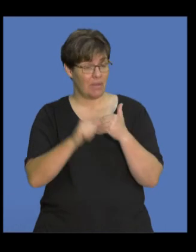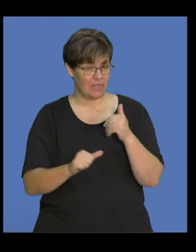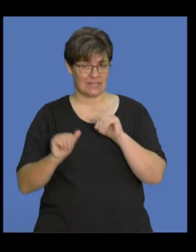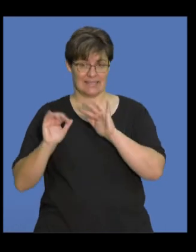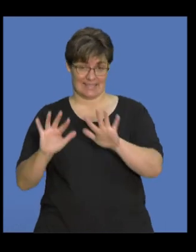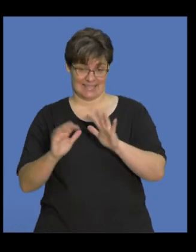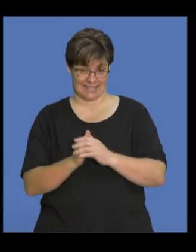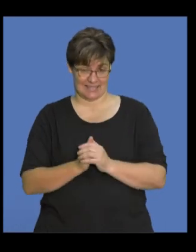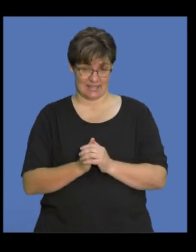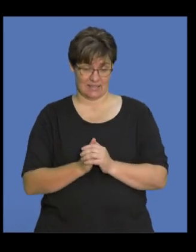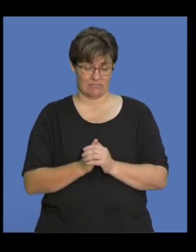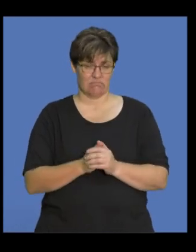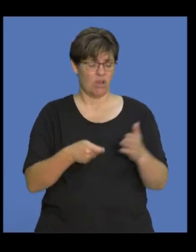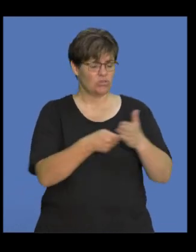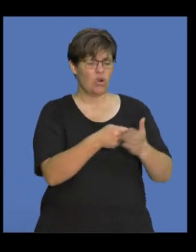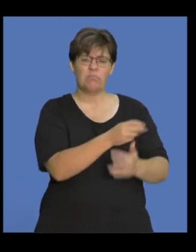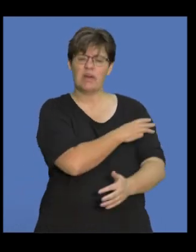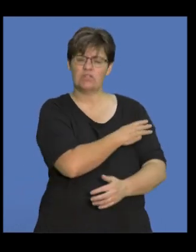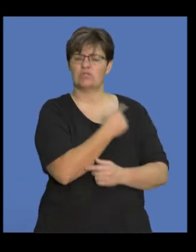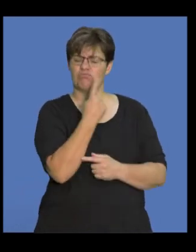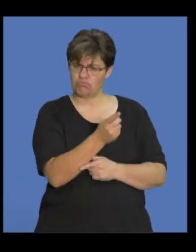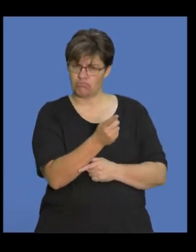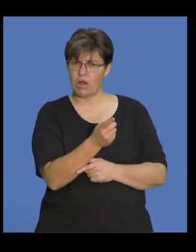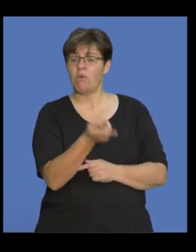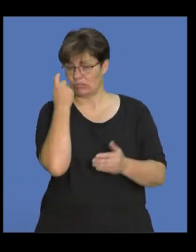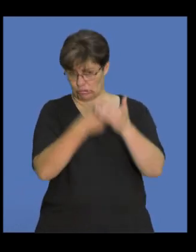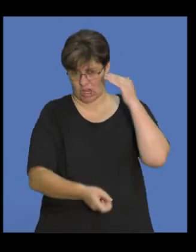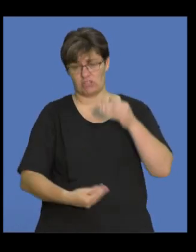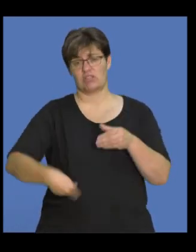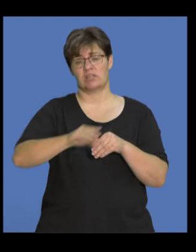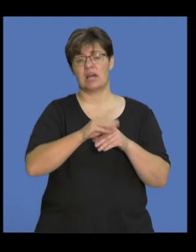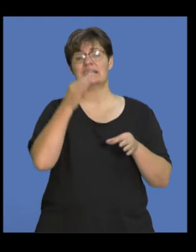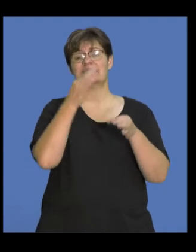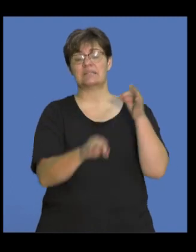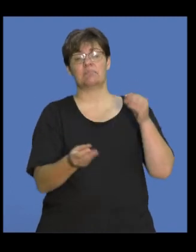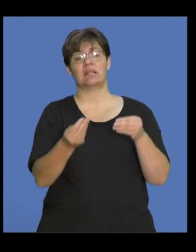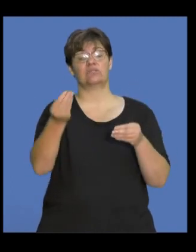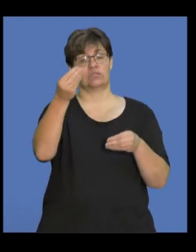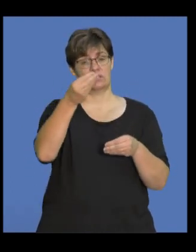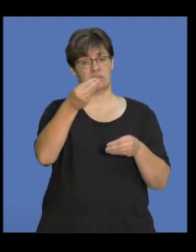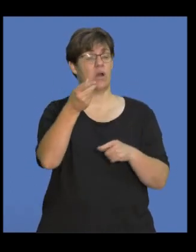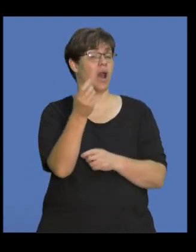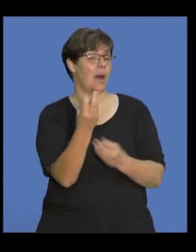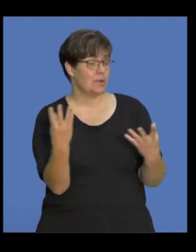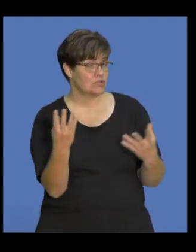months. The shop manager says, I'm going to charge you though, simple interest of